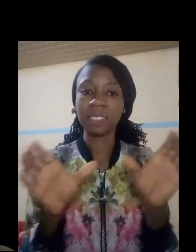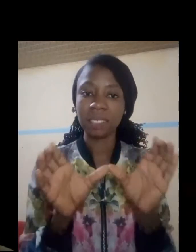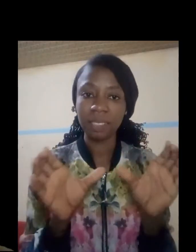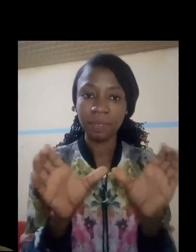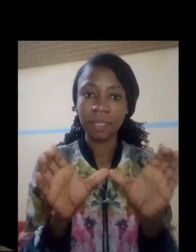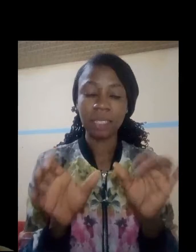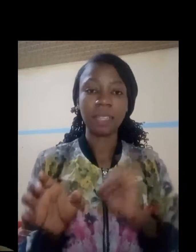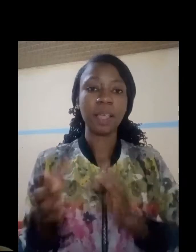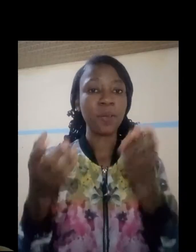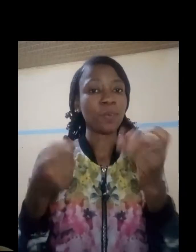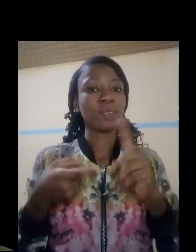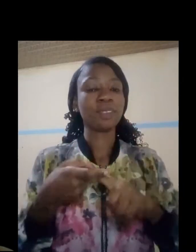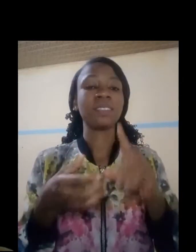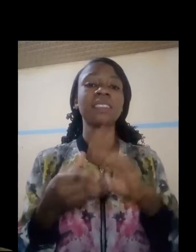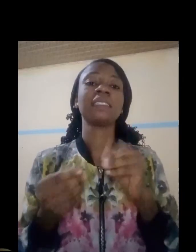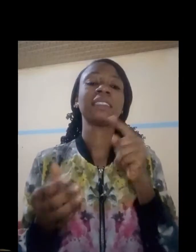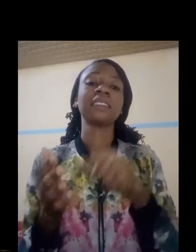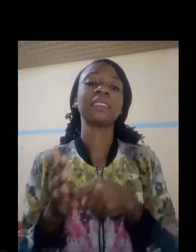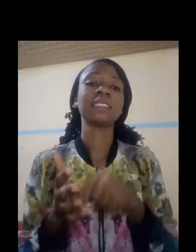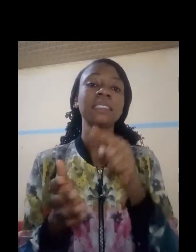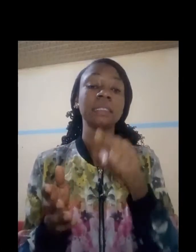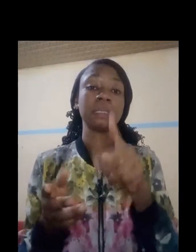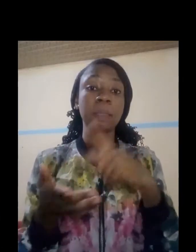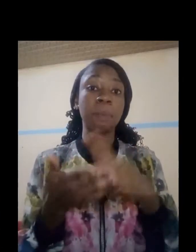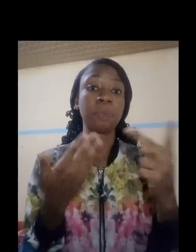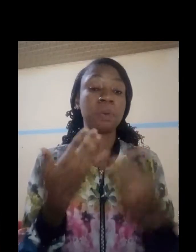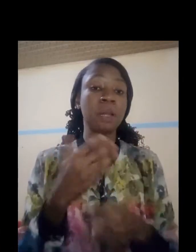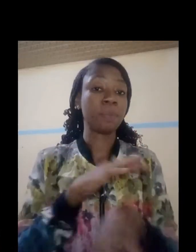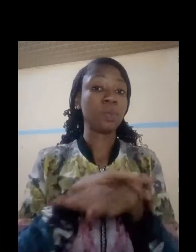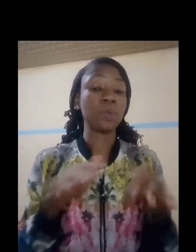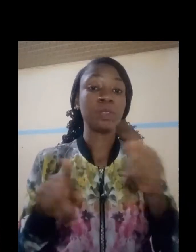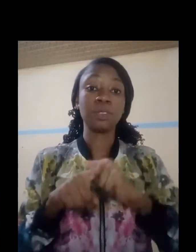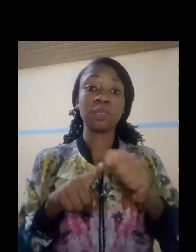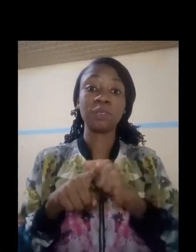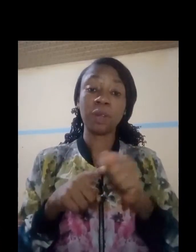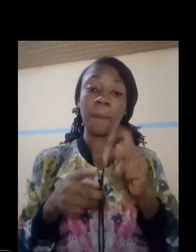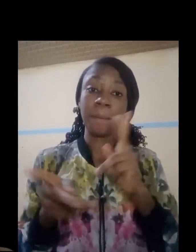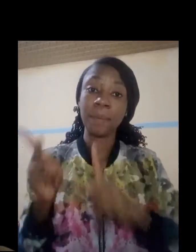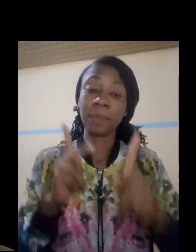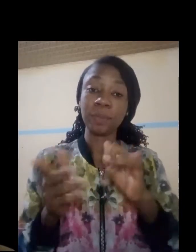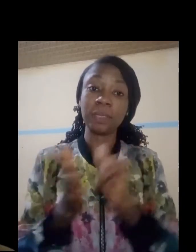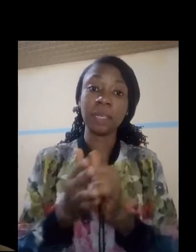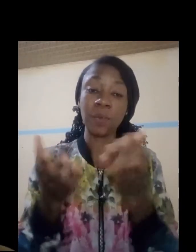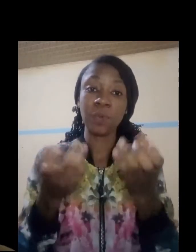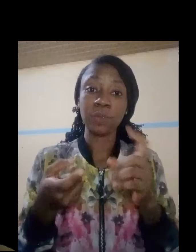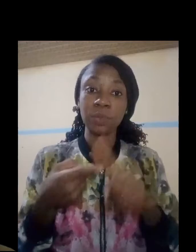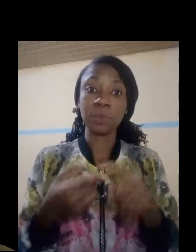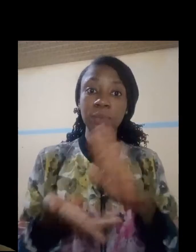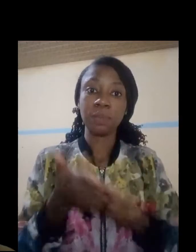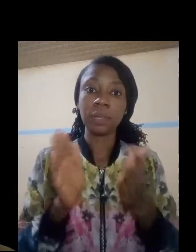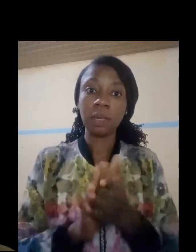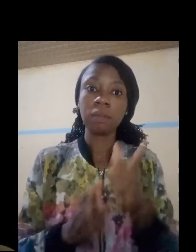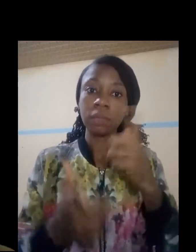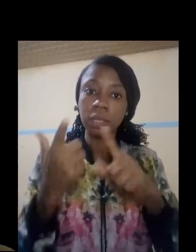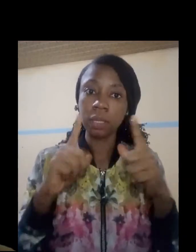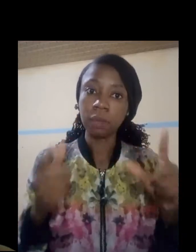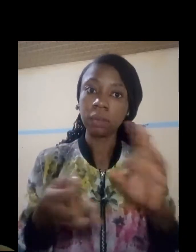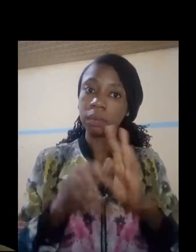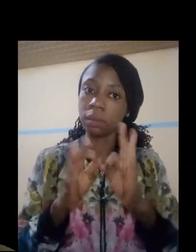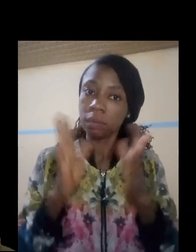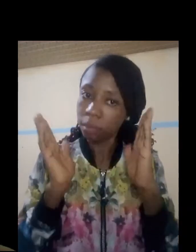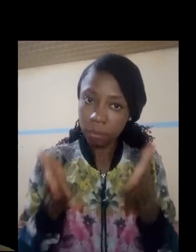program at this moment does not train people who want to become sign language interpreters.